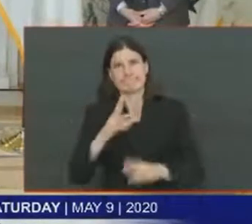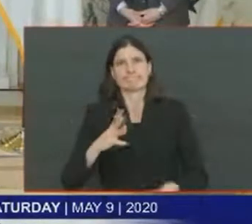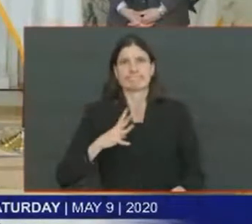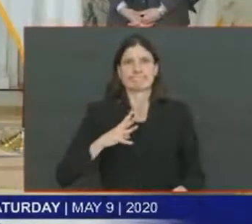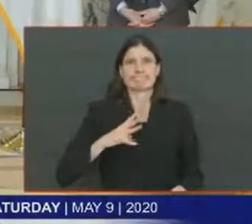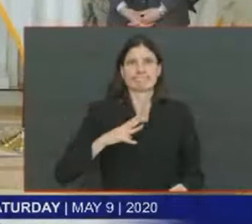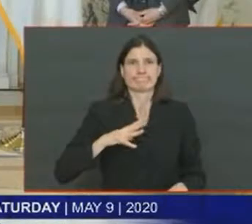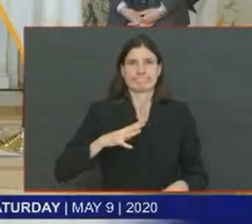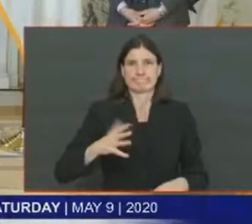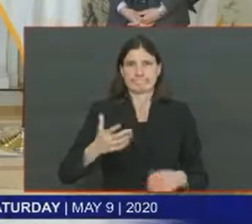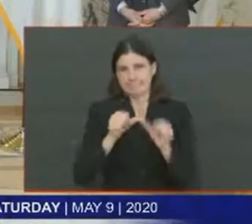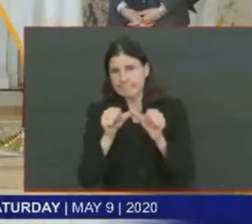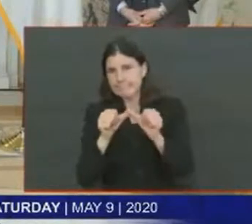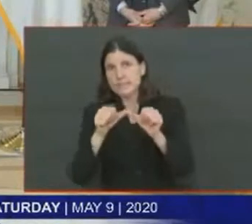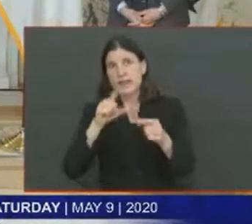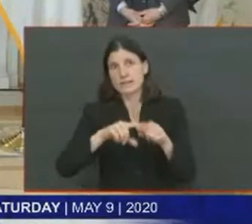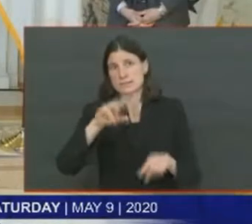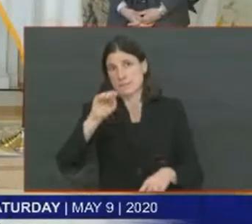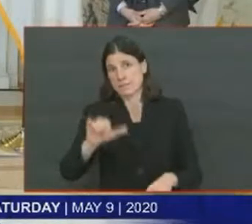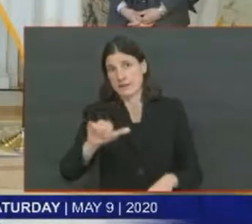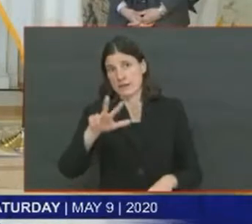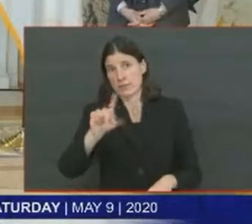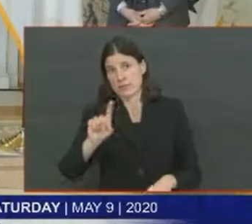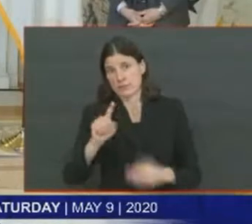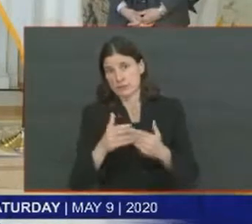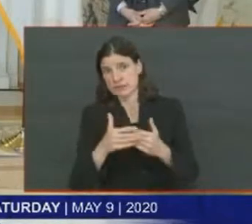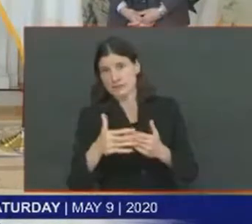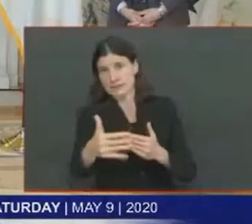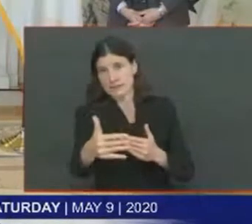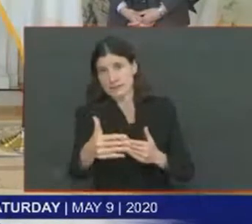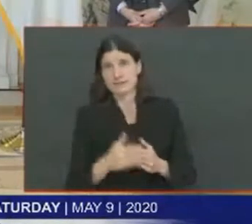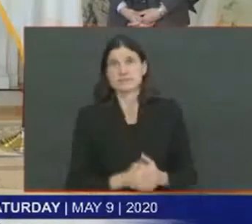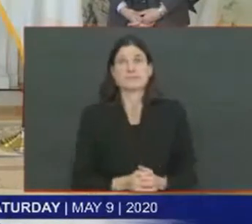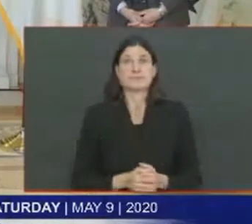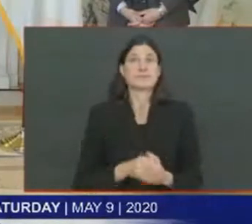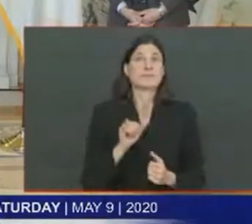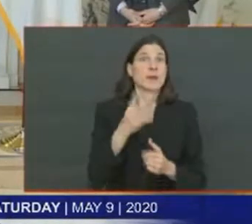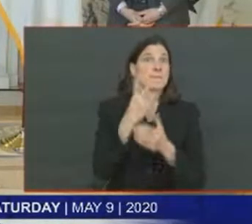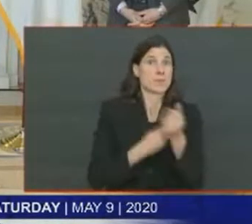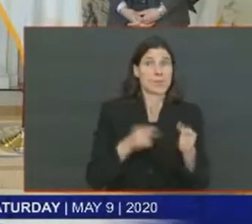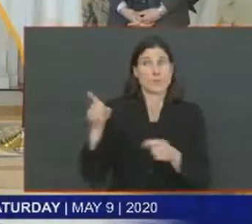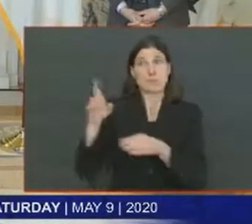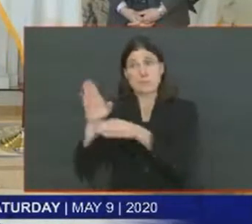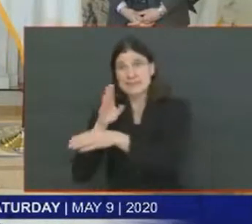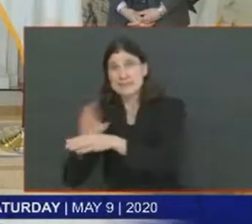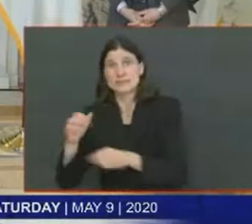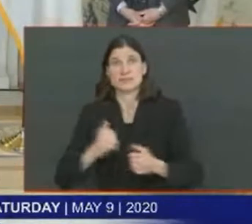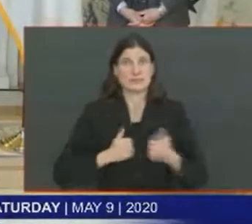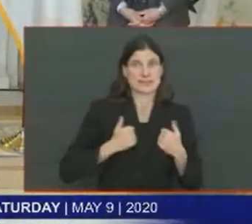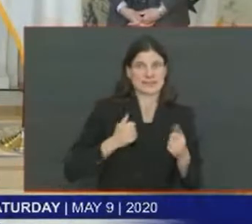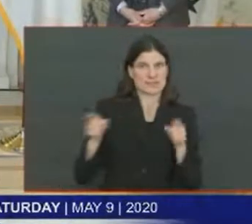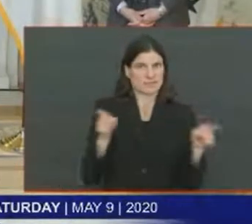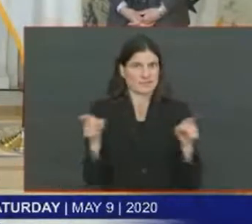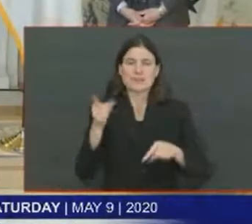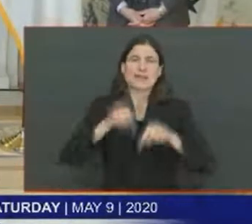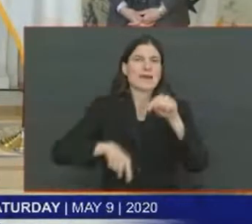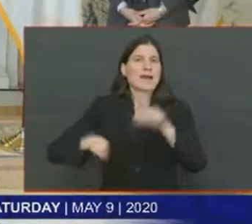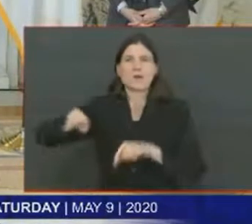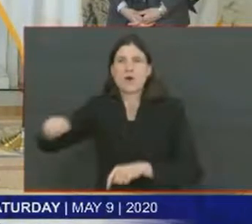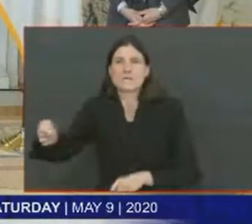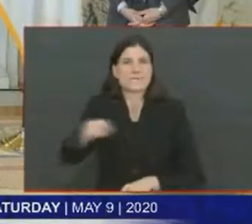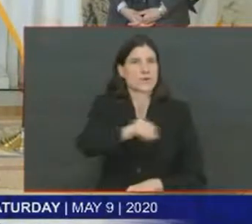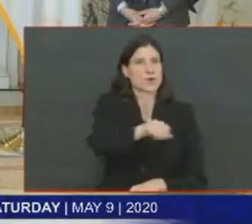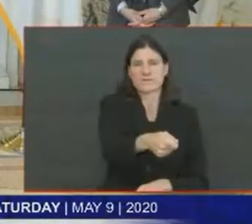customers. So I would say if you're in a position to pay, please pay. If you're a business or